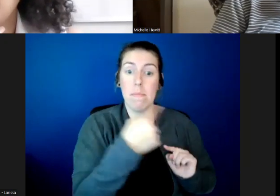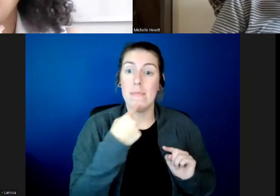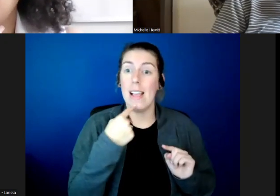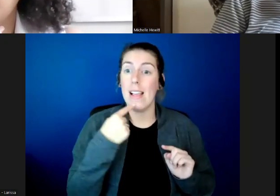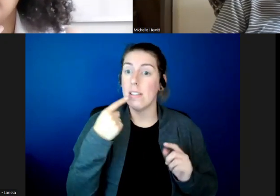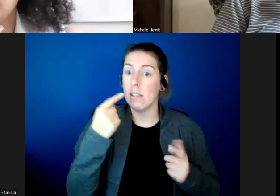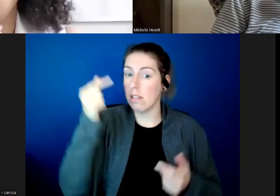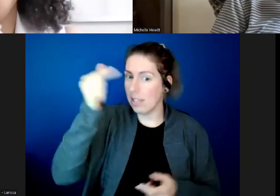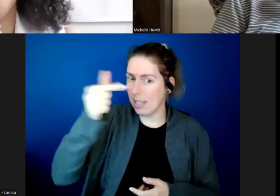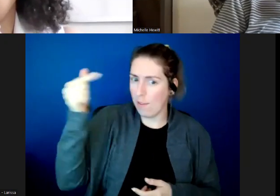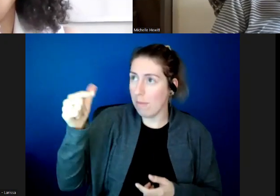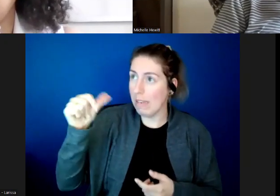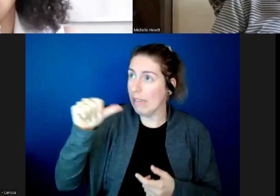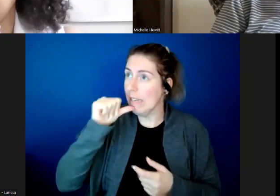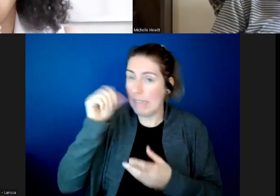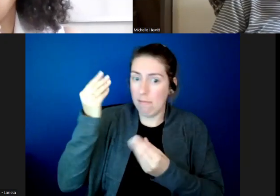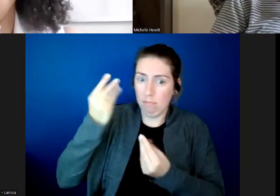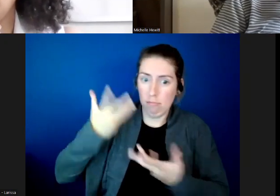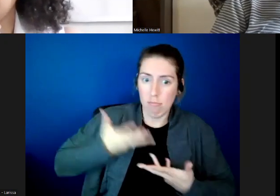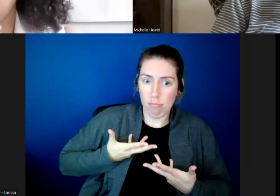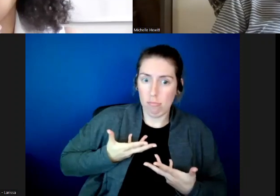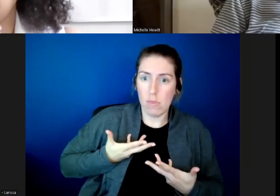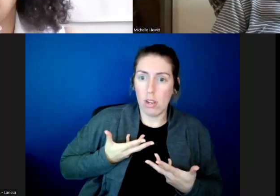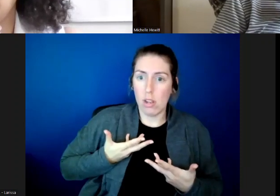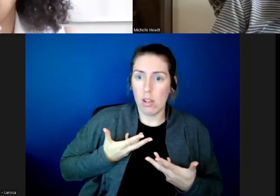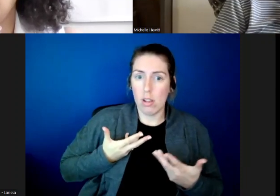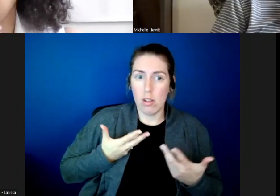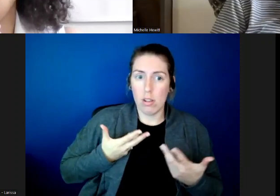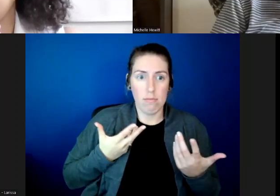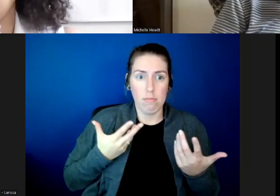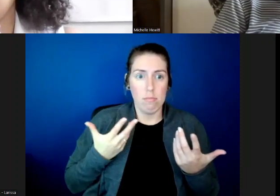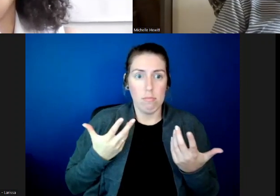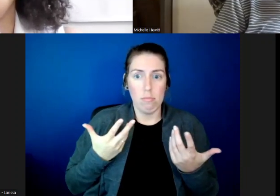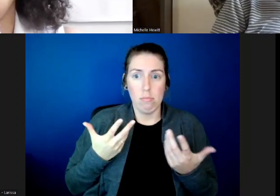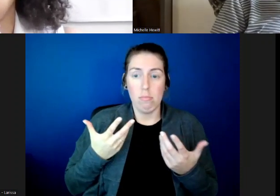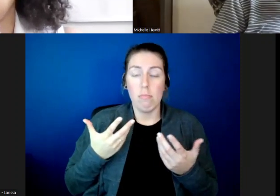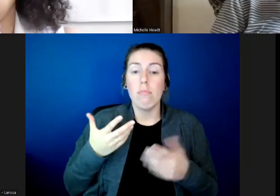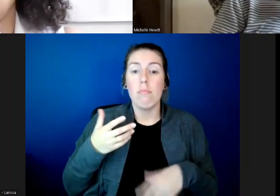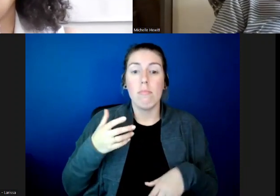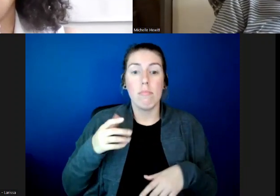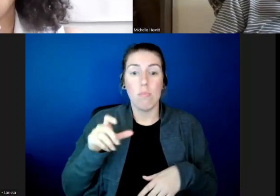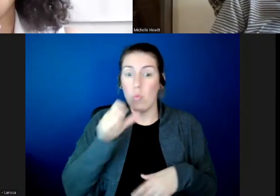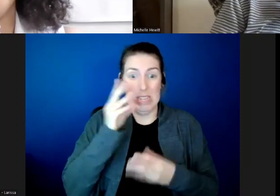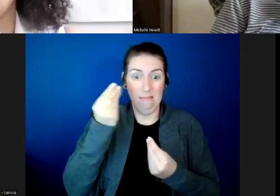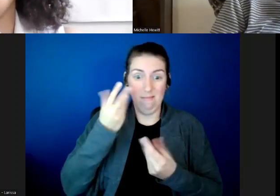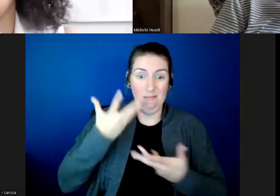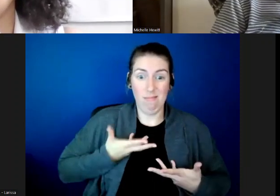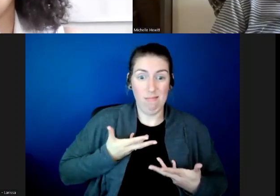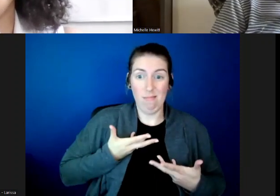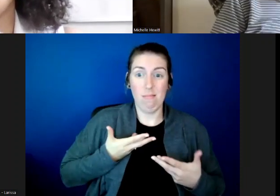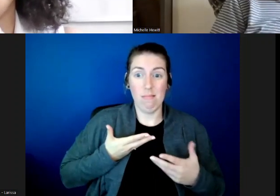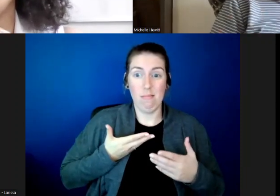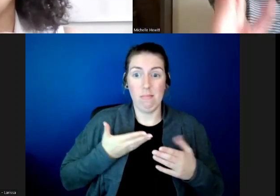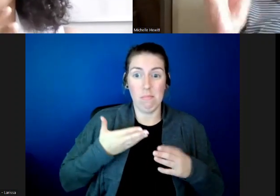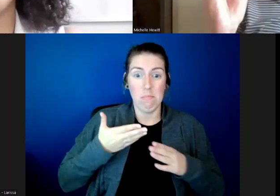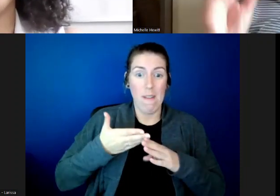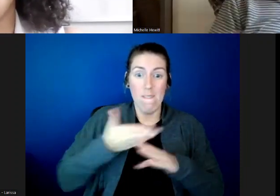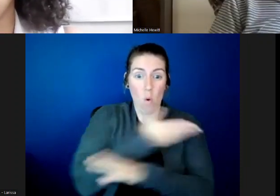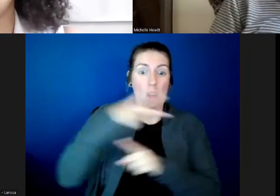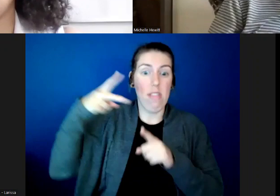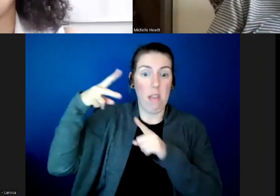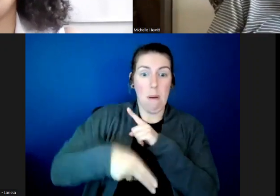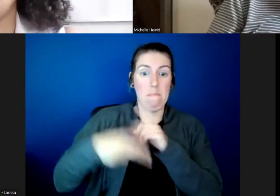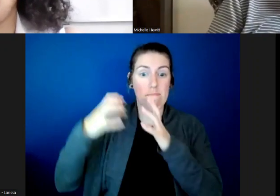them enough notice, so they were not notified sufficiently ahead of time to prepare for this. So it touches on to